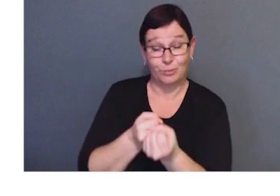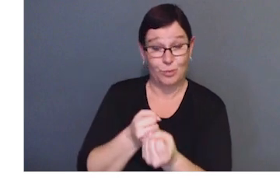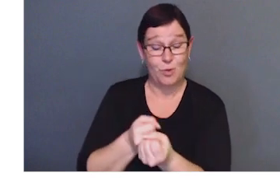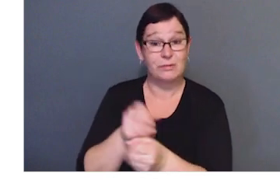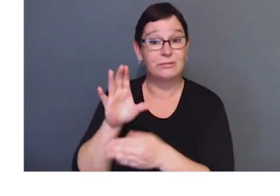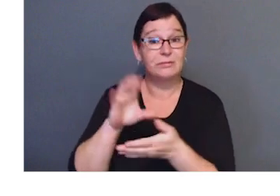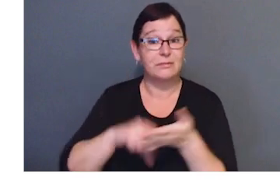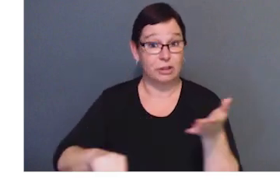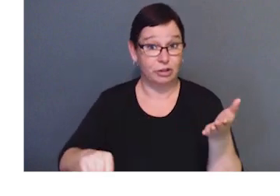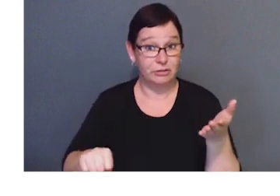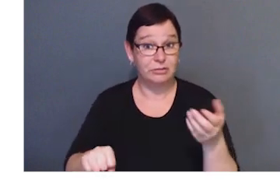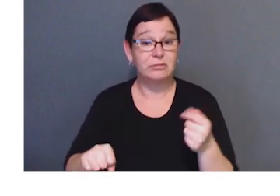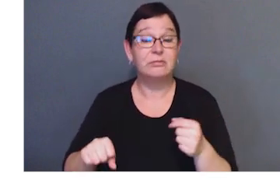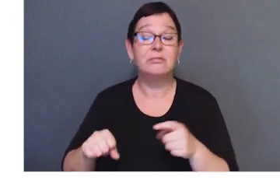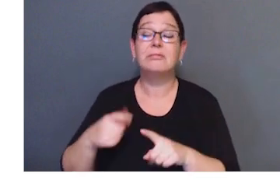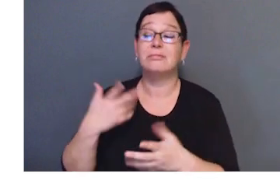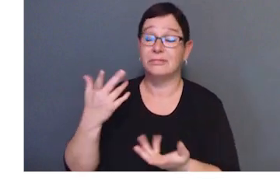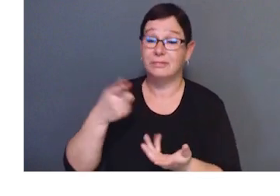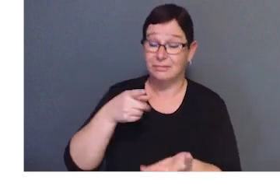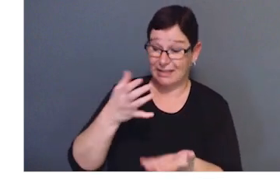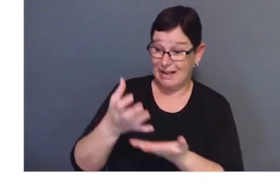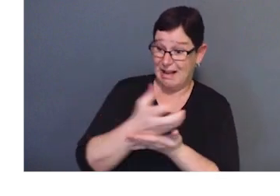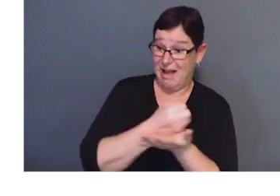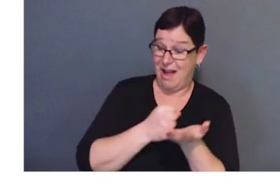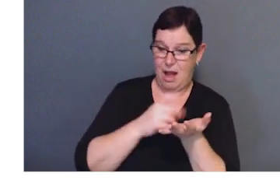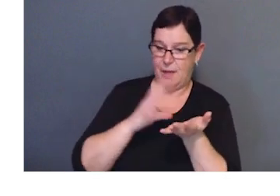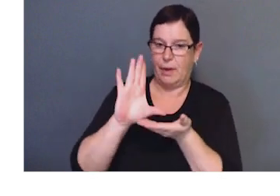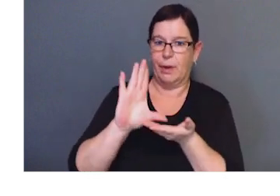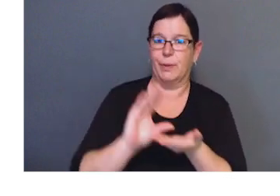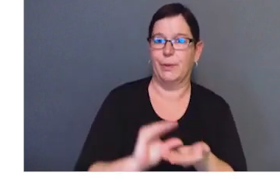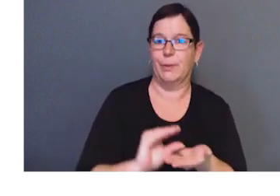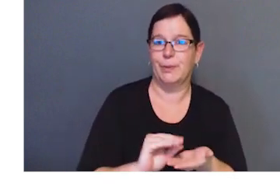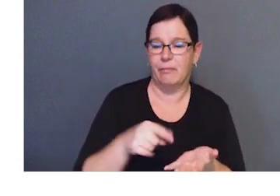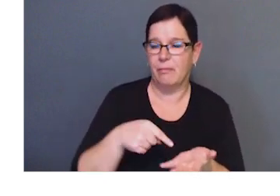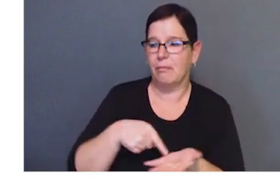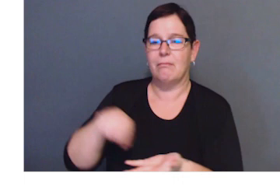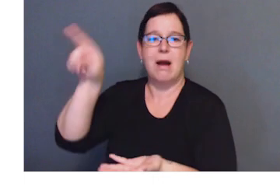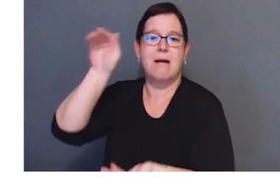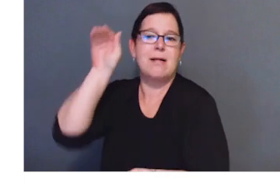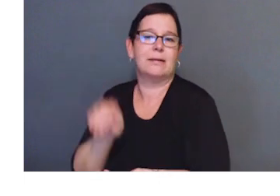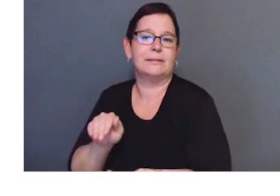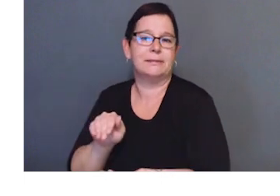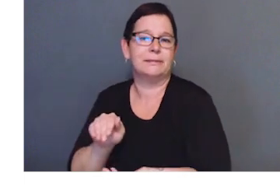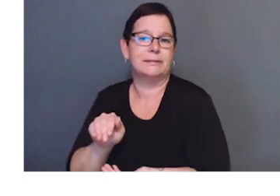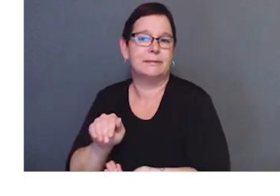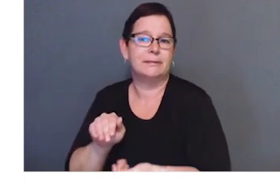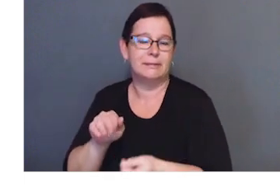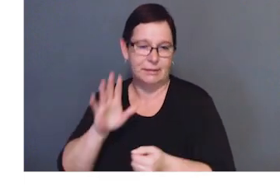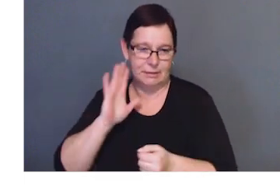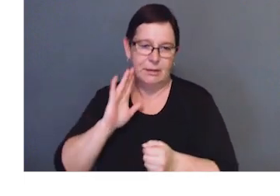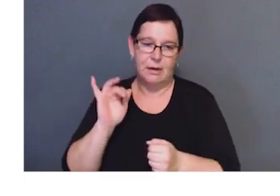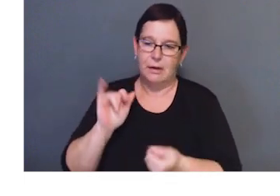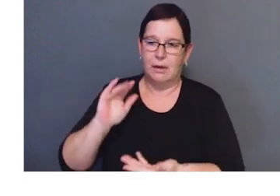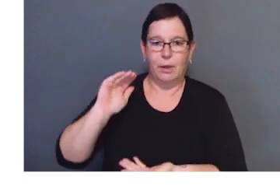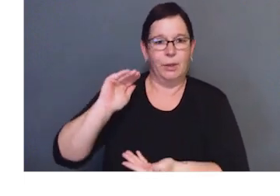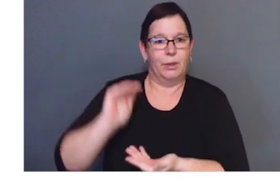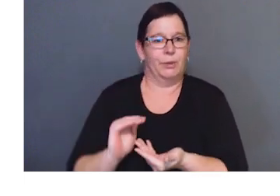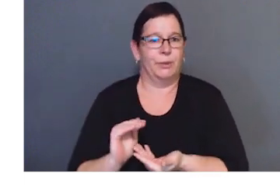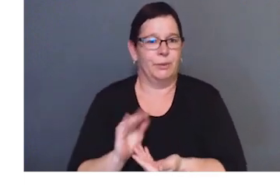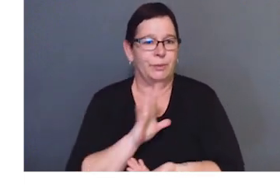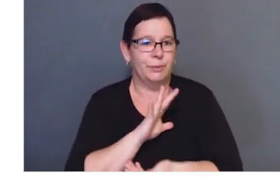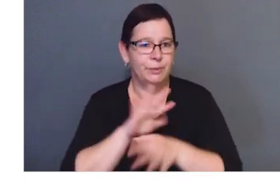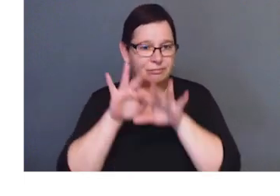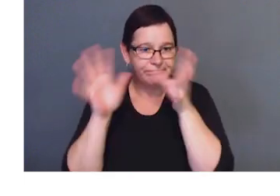pay tax on, which reduces your overall income tax. If you have an impairment in physical or mental